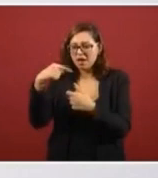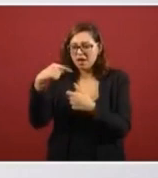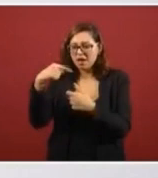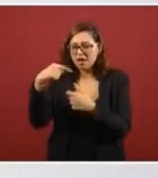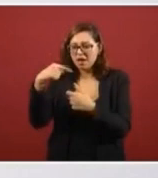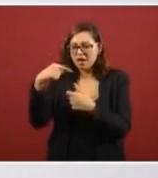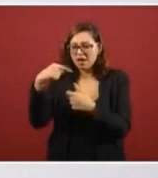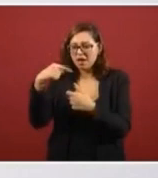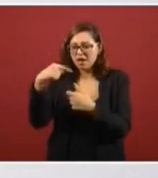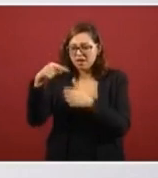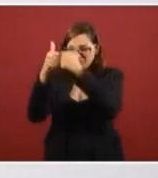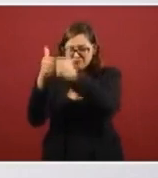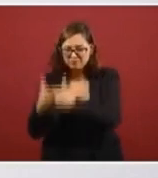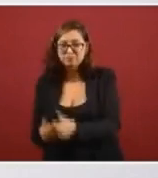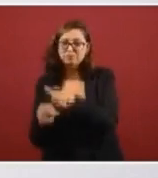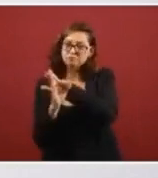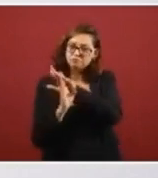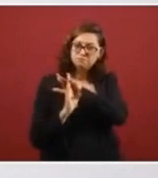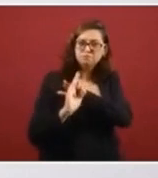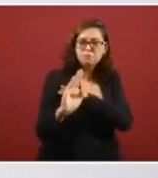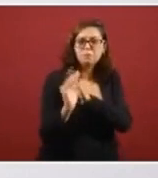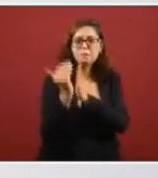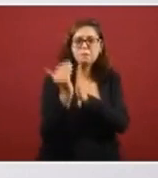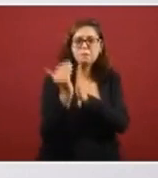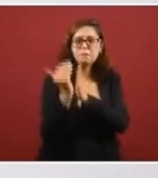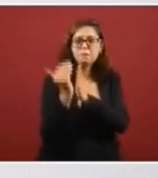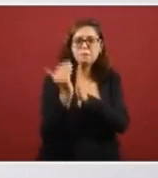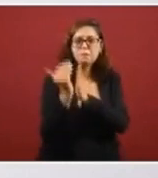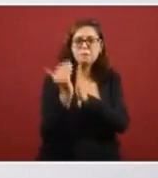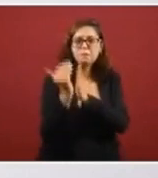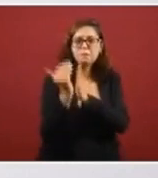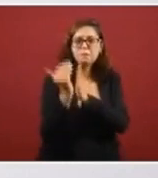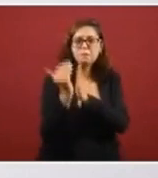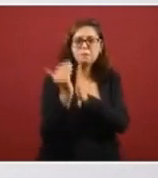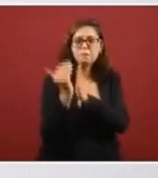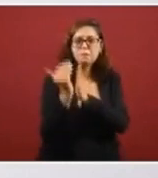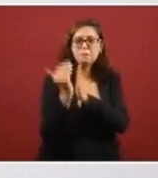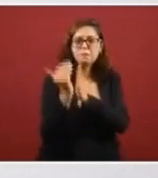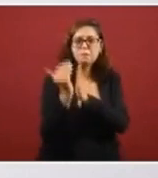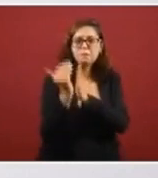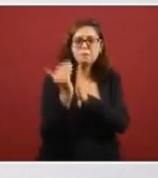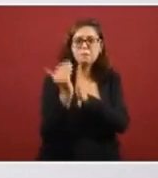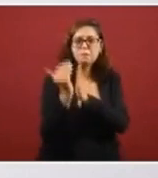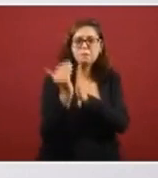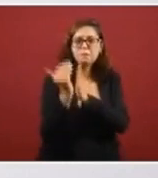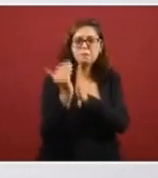these young people and they produce wood